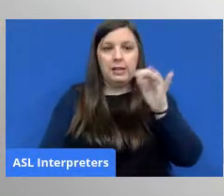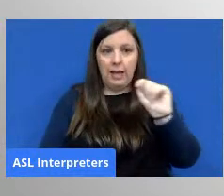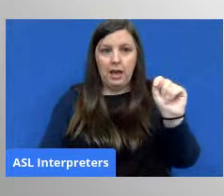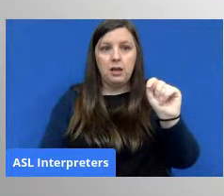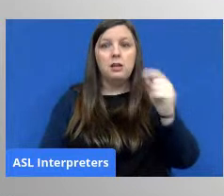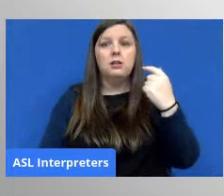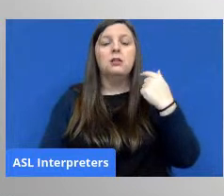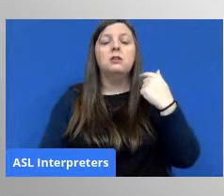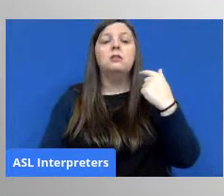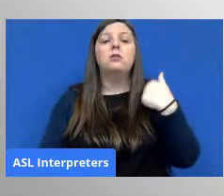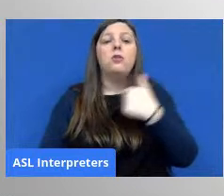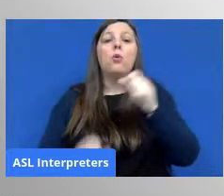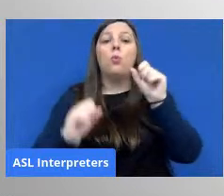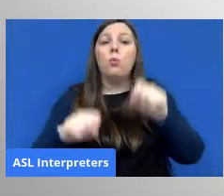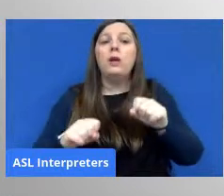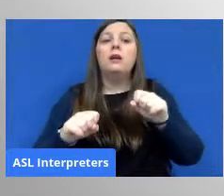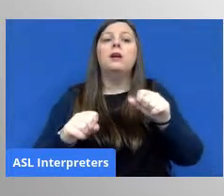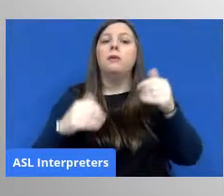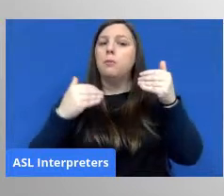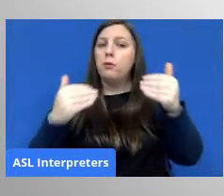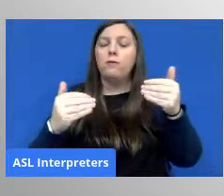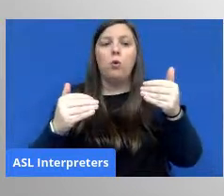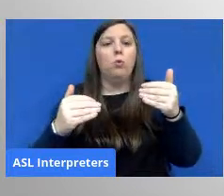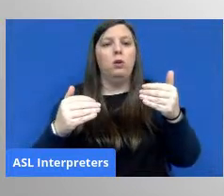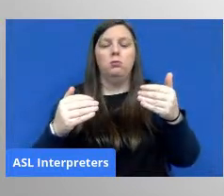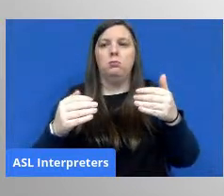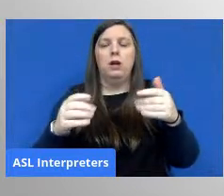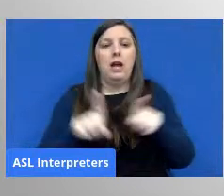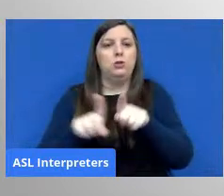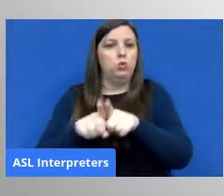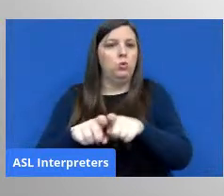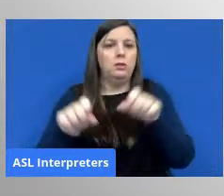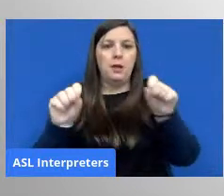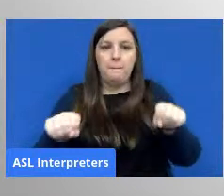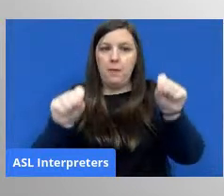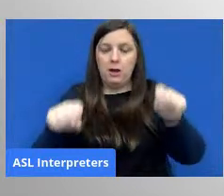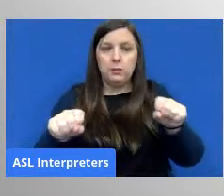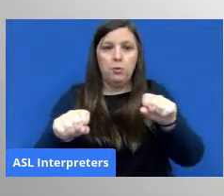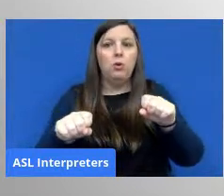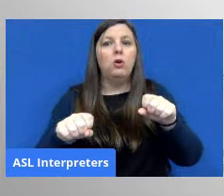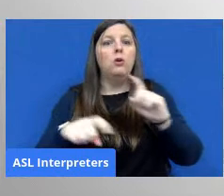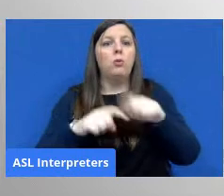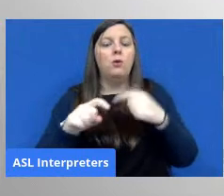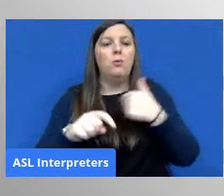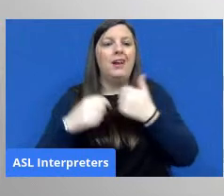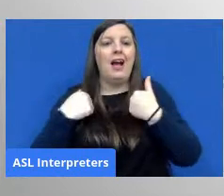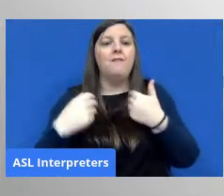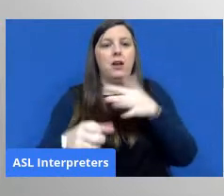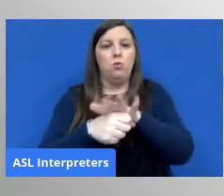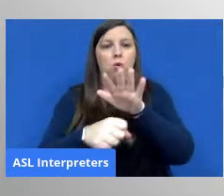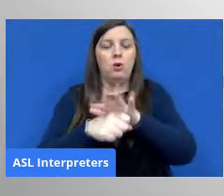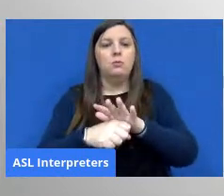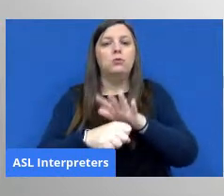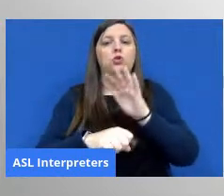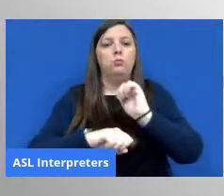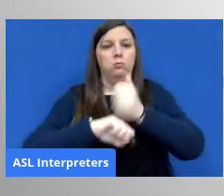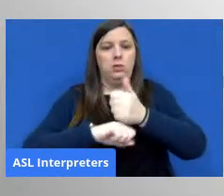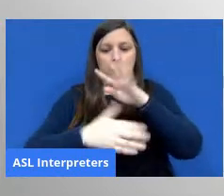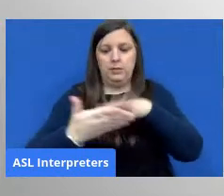able in terms of having a quorum to schedule a property committee meeting. That'd be great.